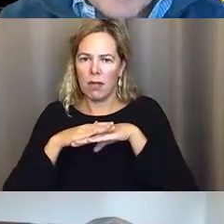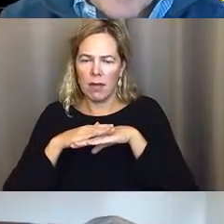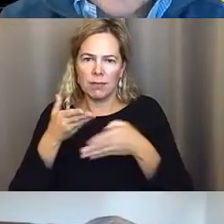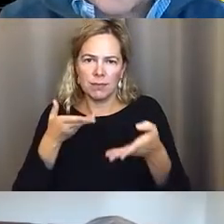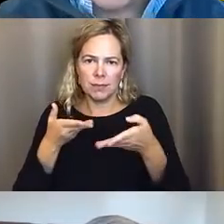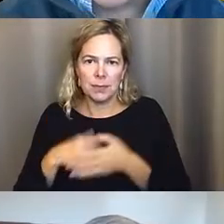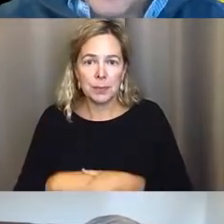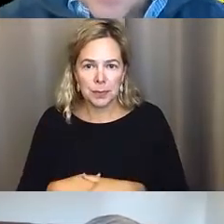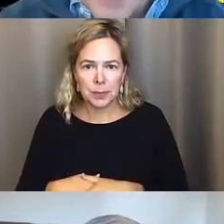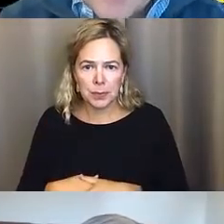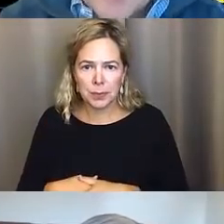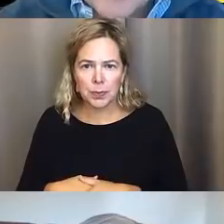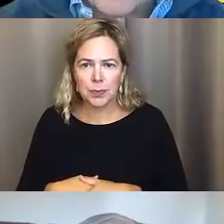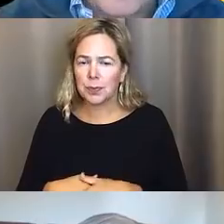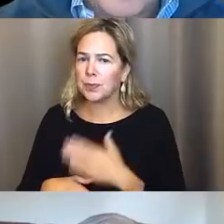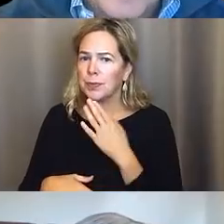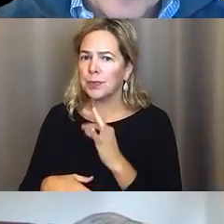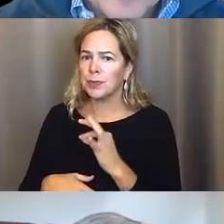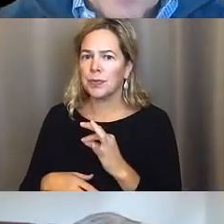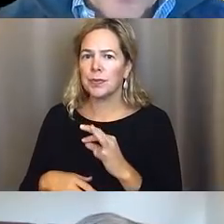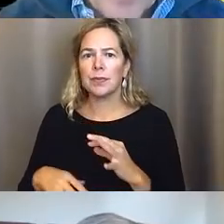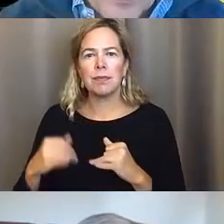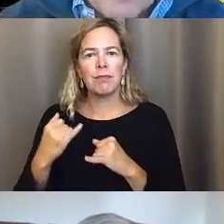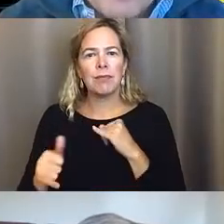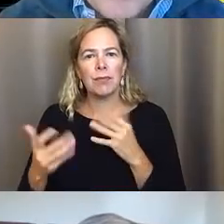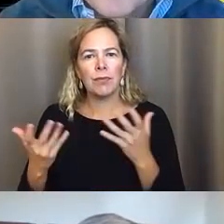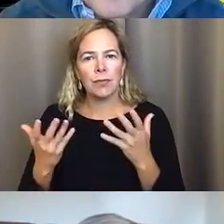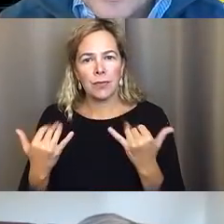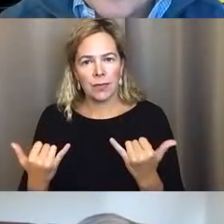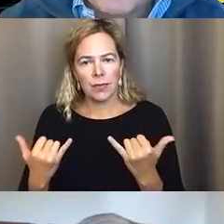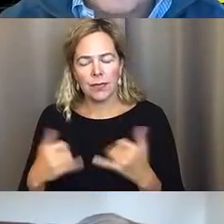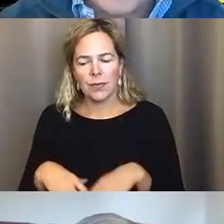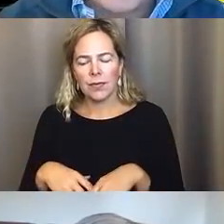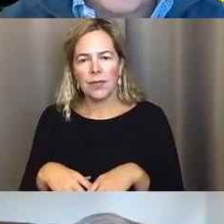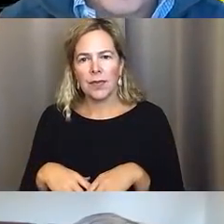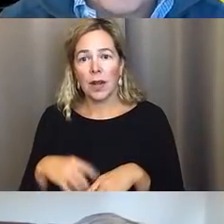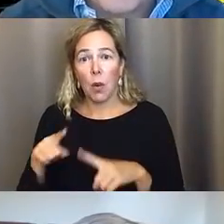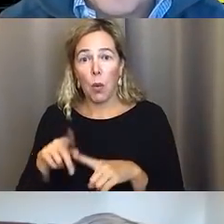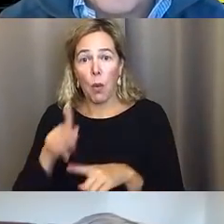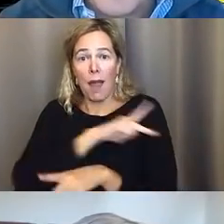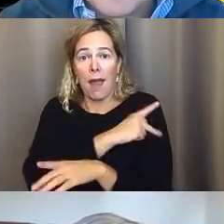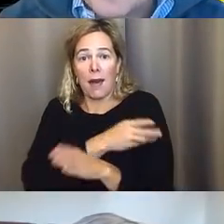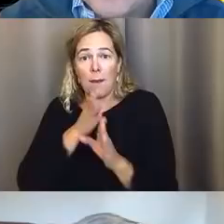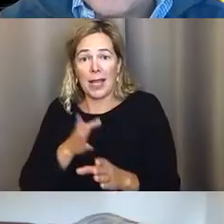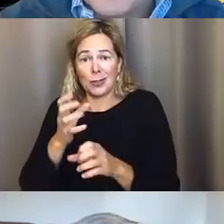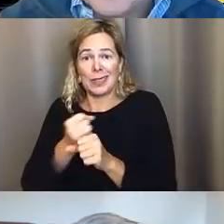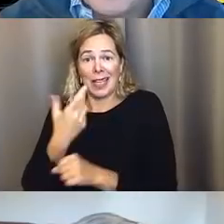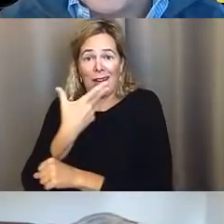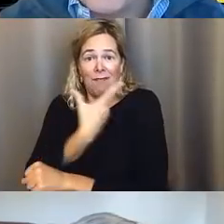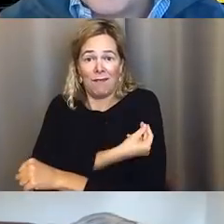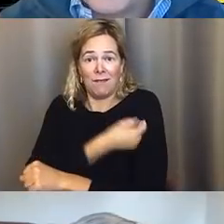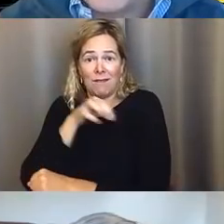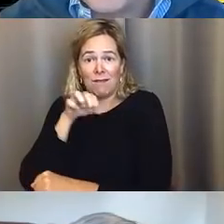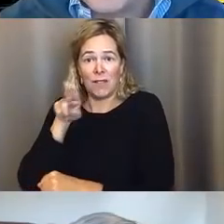Good. And then lastly, at least for the moment, when patients do get their flu shots at one of the regional sites, can they also get